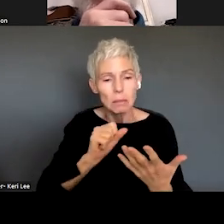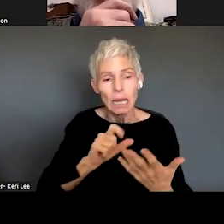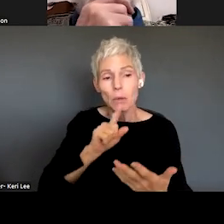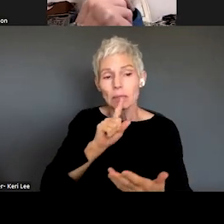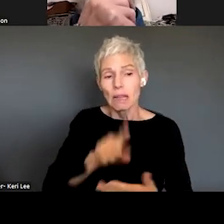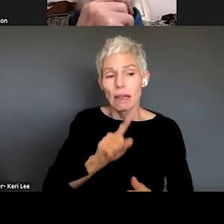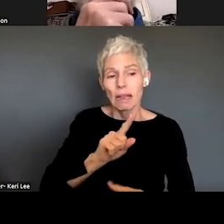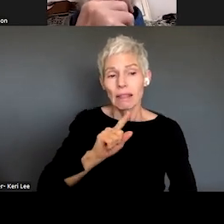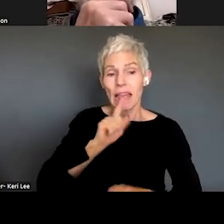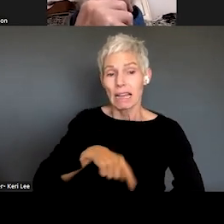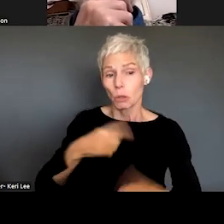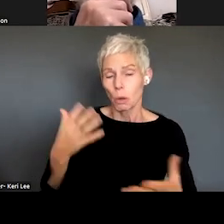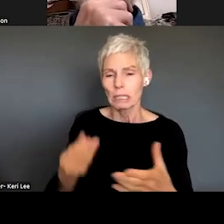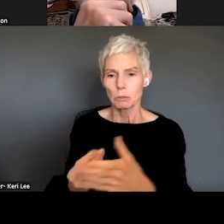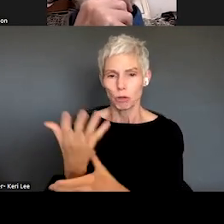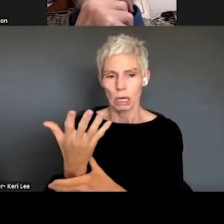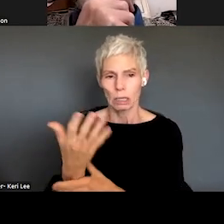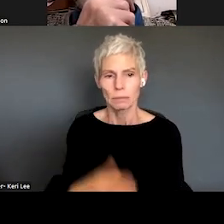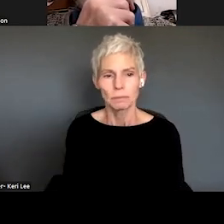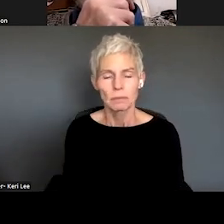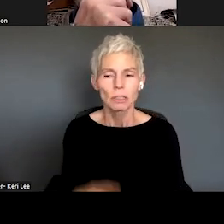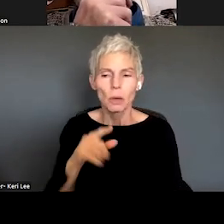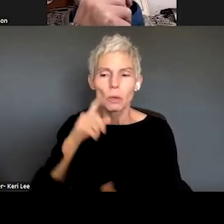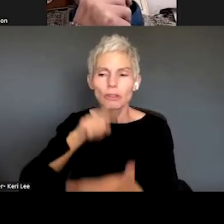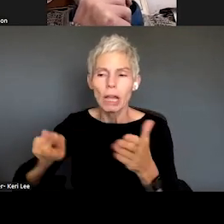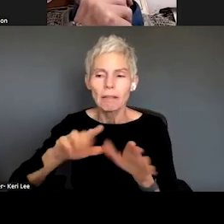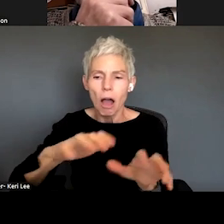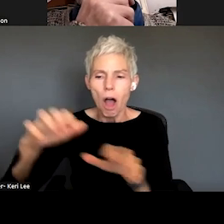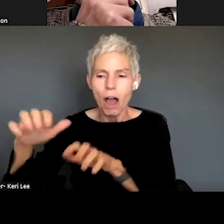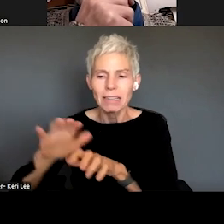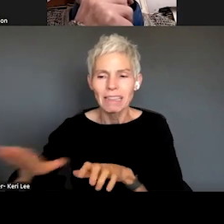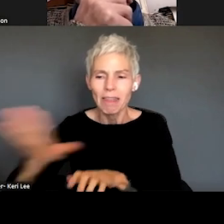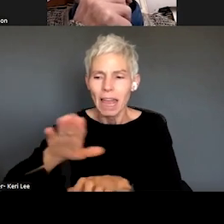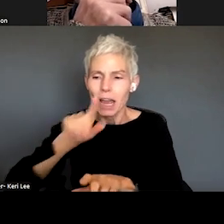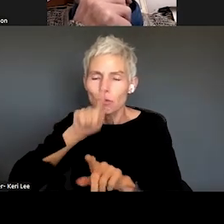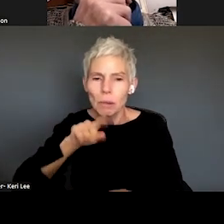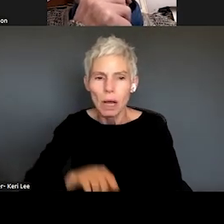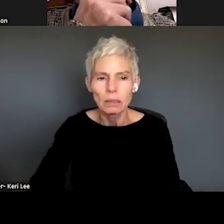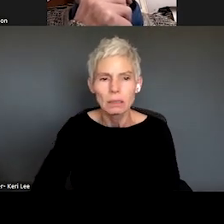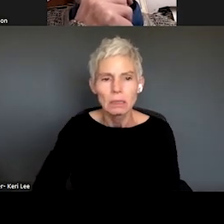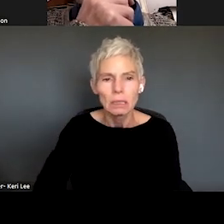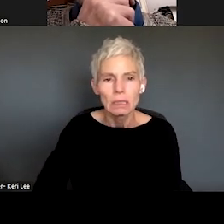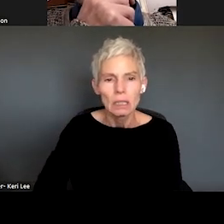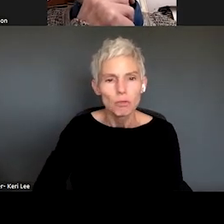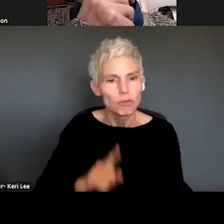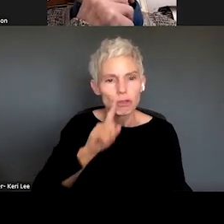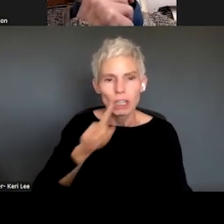B, spring. All right, let's see what the audience said. They had it was a pretty big split